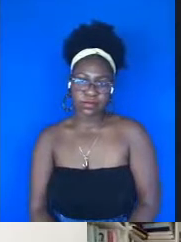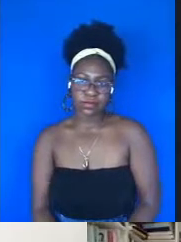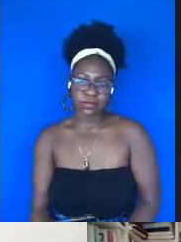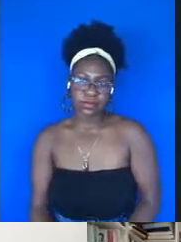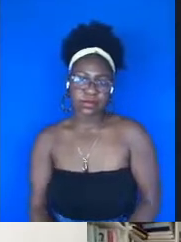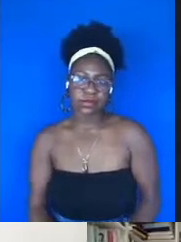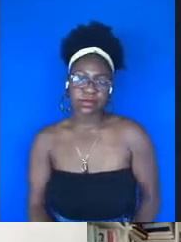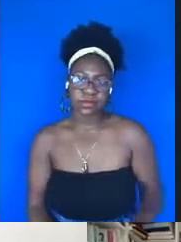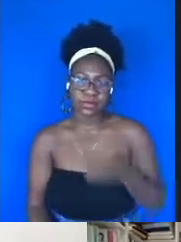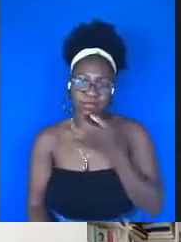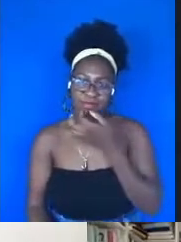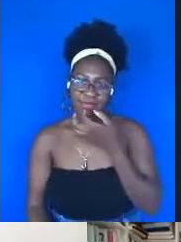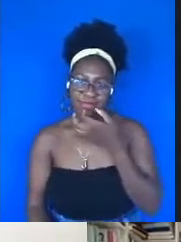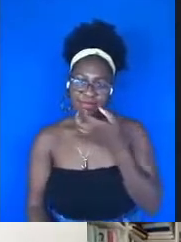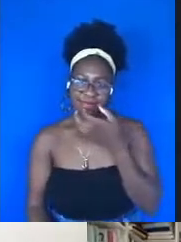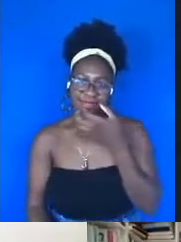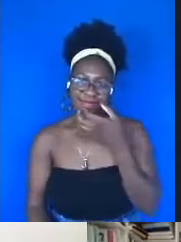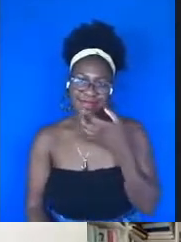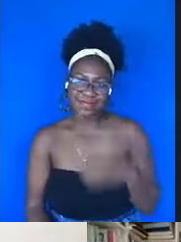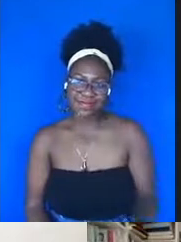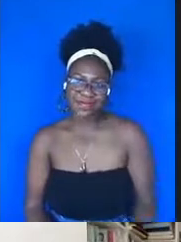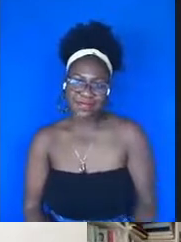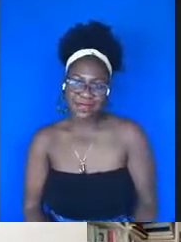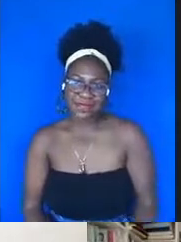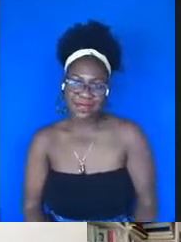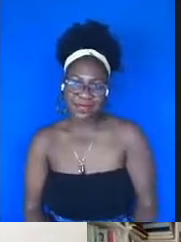Yeah, so I think that's what I think about witches. I love